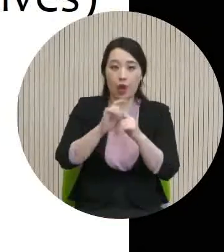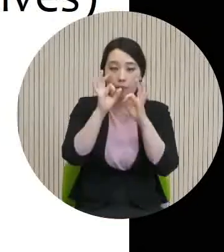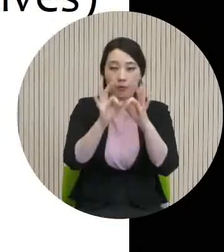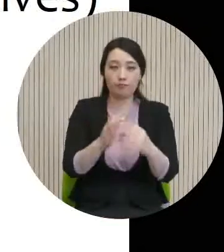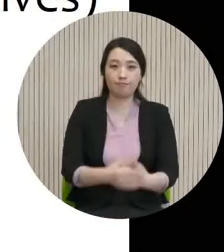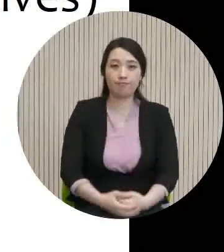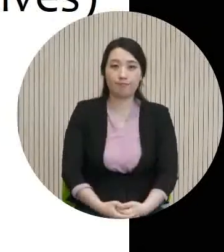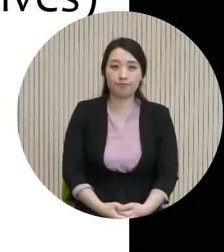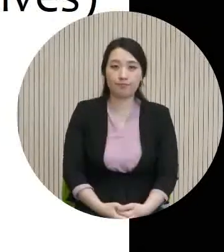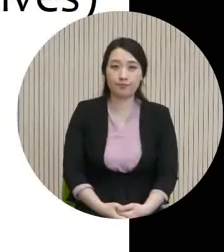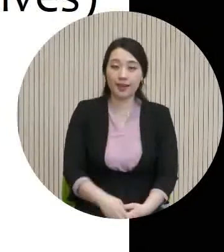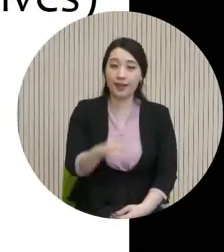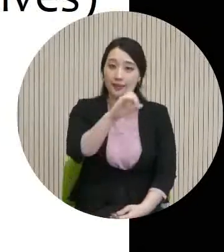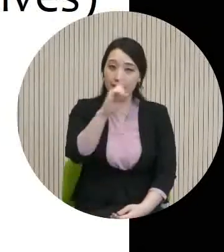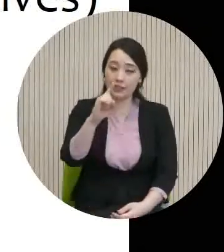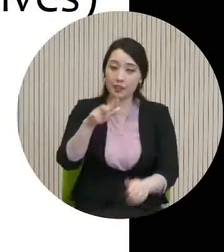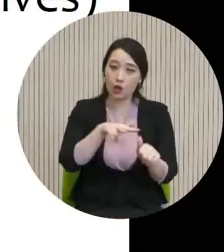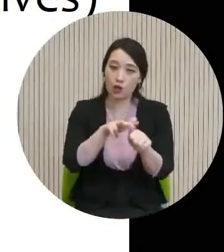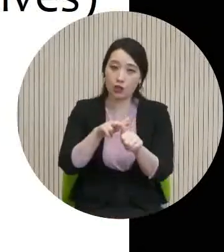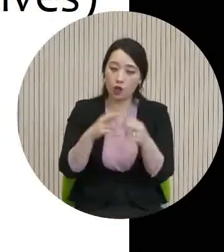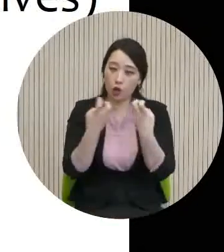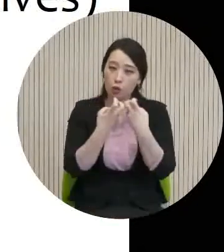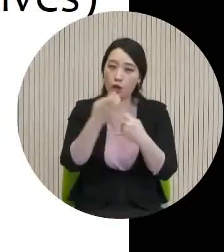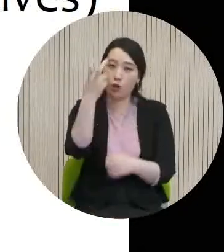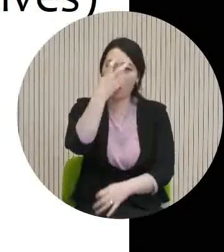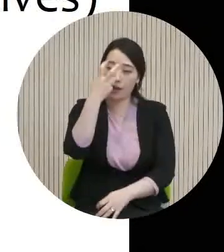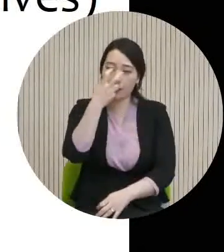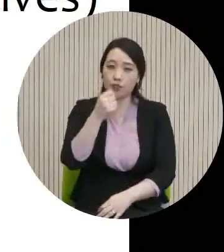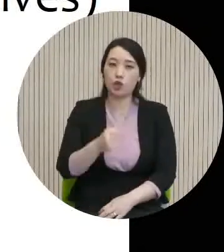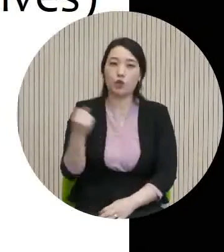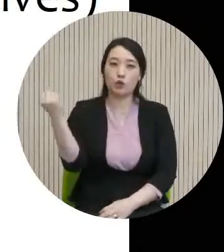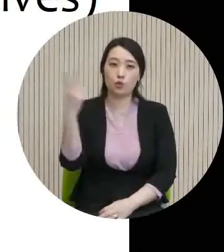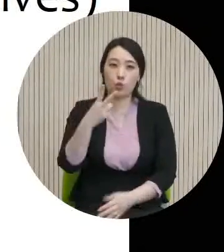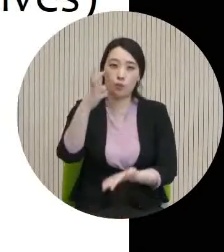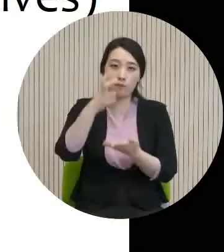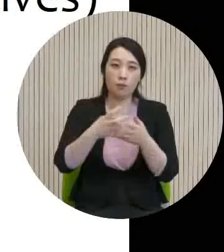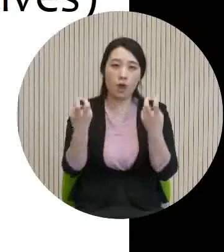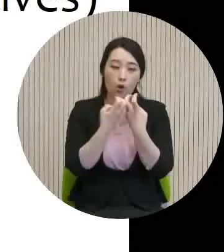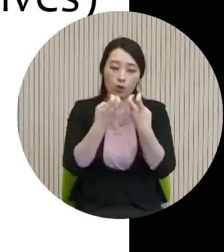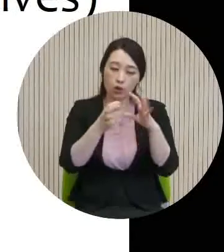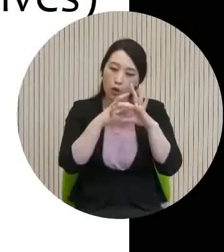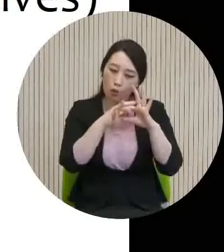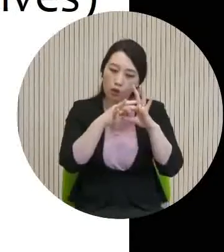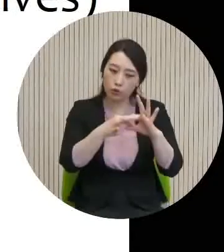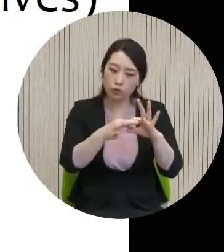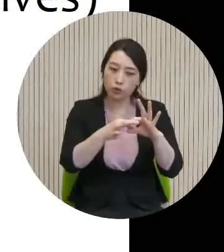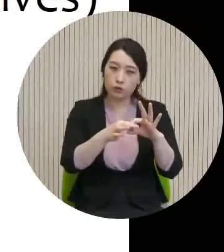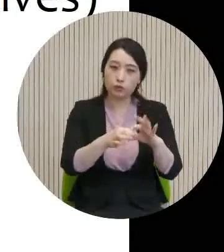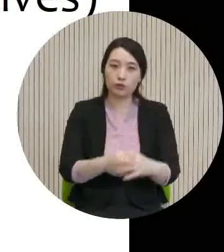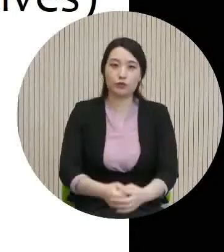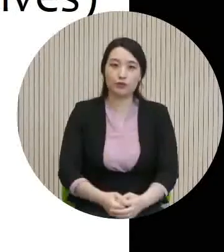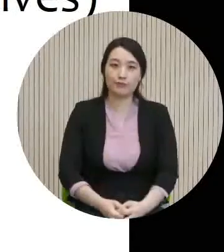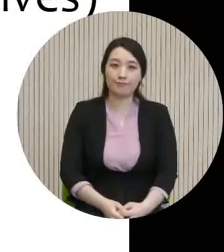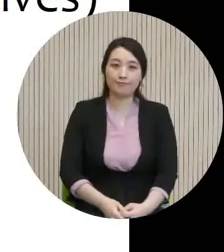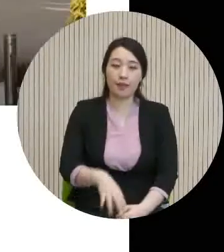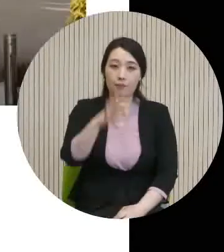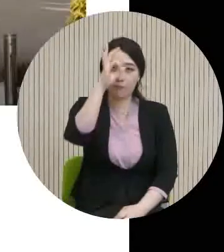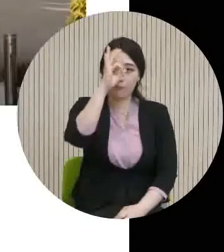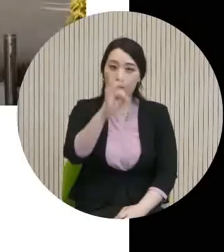they intersect with copyright laws and whether reforms can make things better.